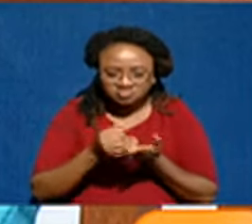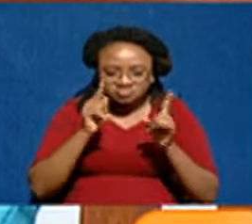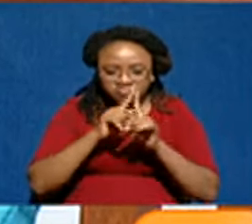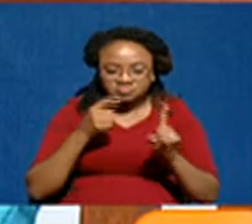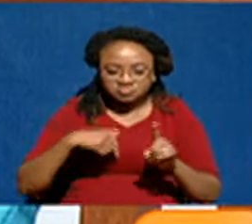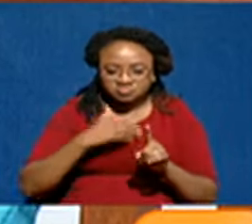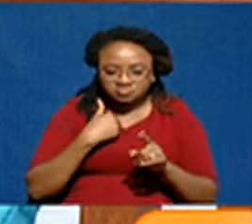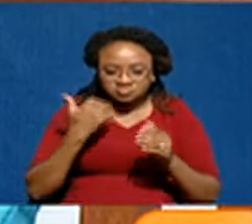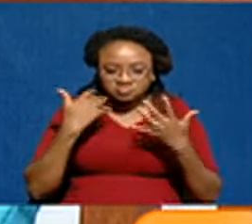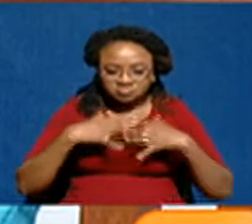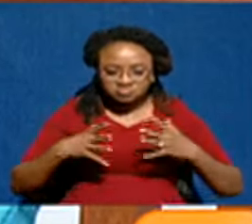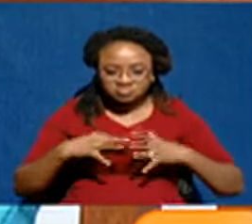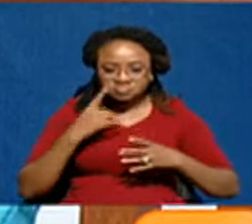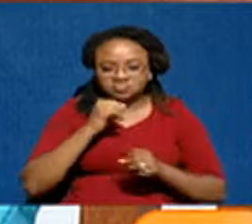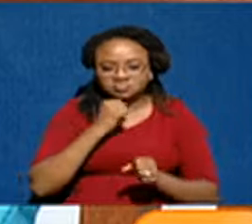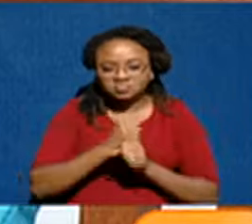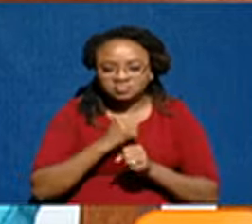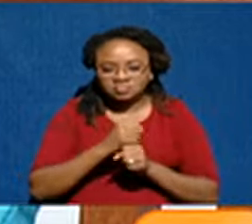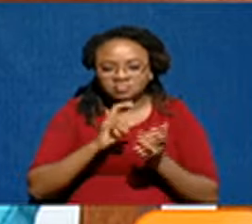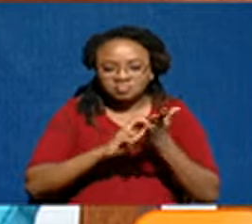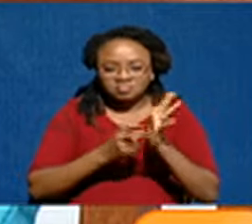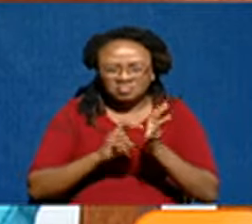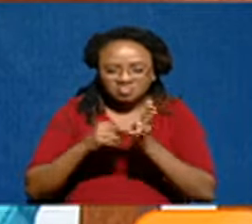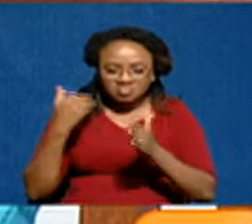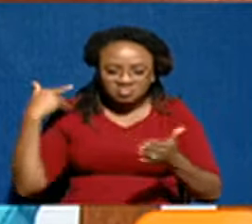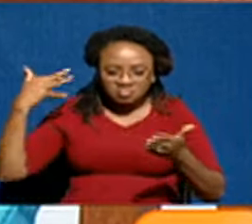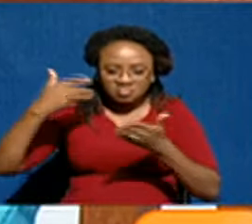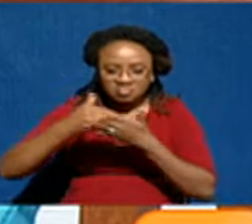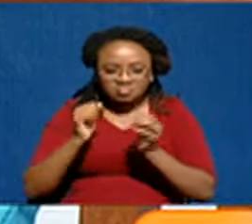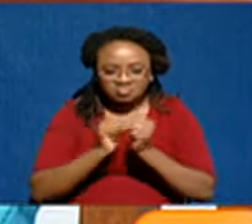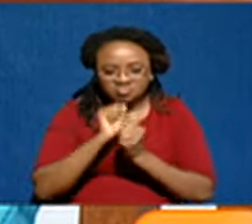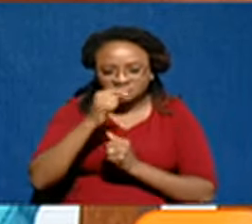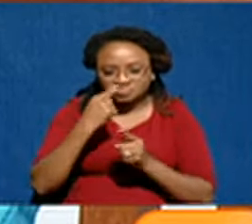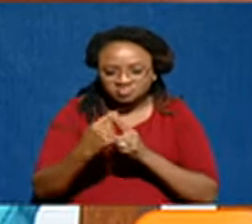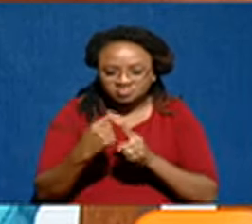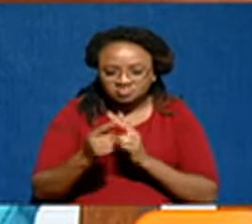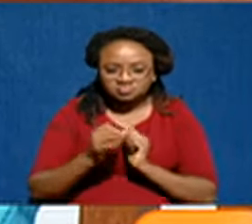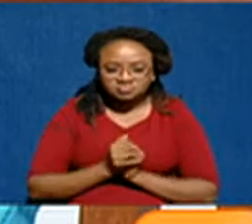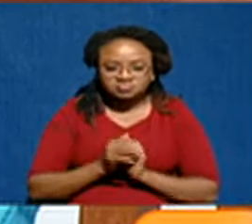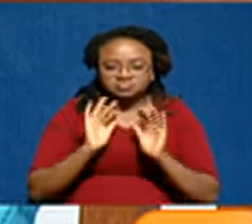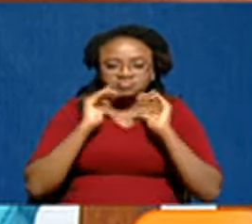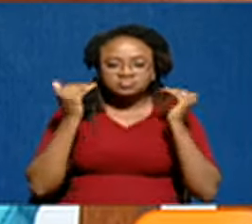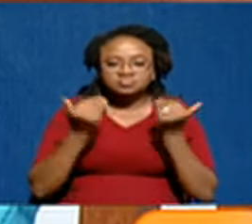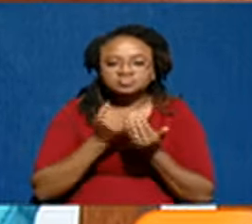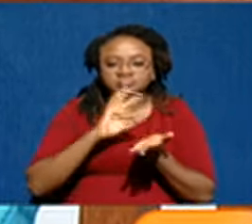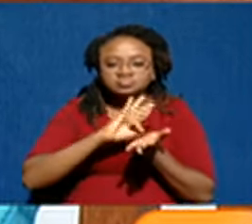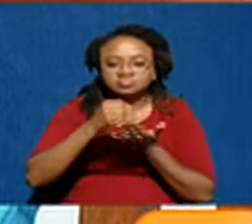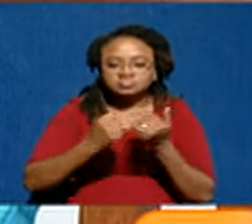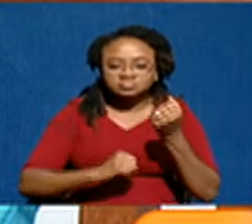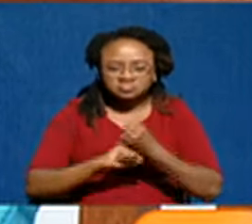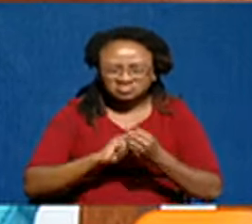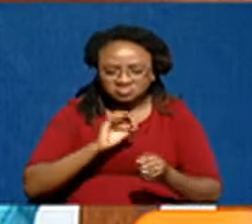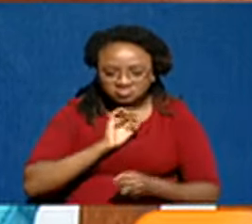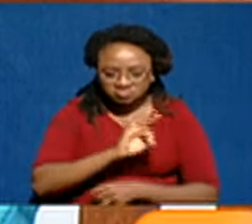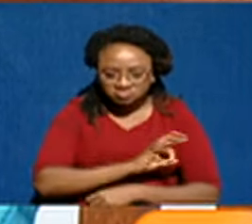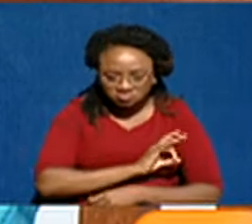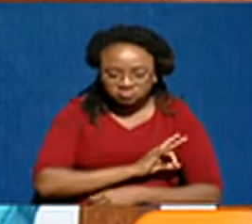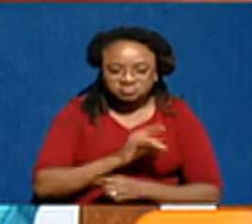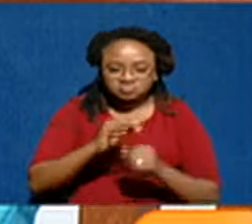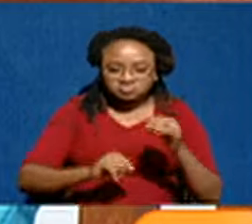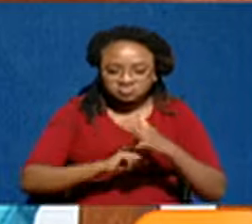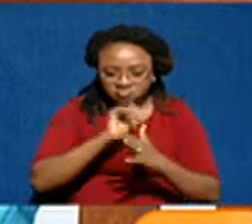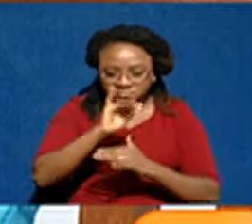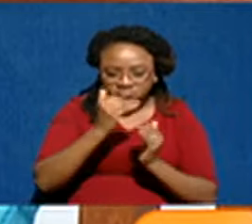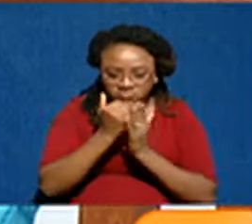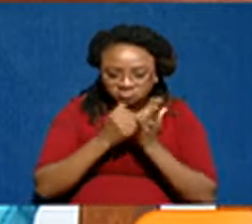worked on contract for the last 15 years. That is the Global Fund supported staff working, supporting the TP program. Their